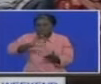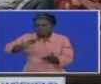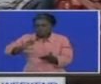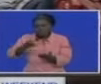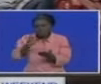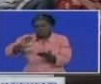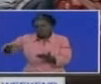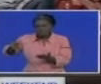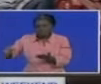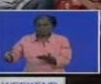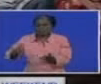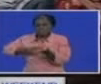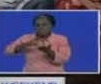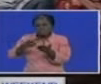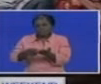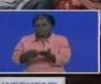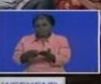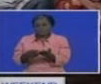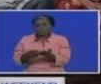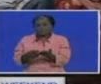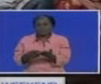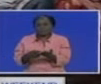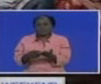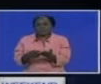Kandia, KTN, Eldoret, Uasin Gishu County.